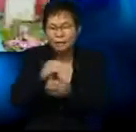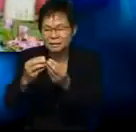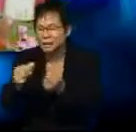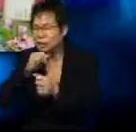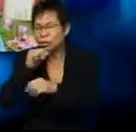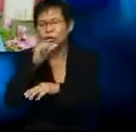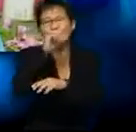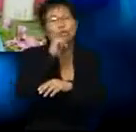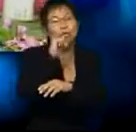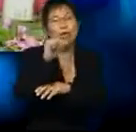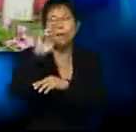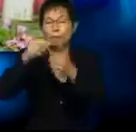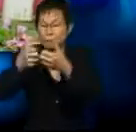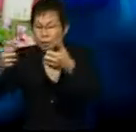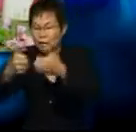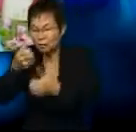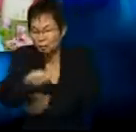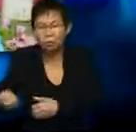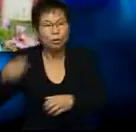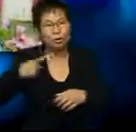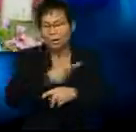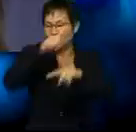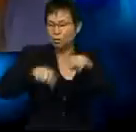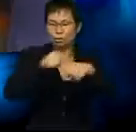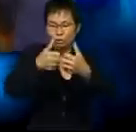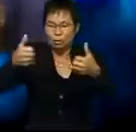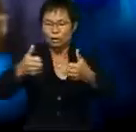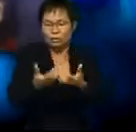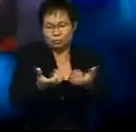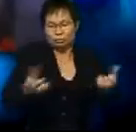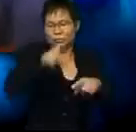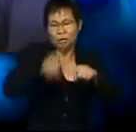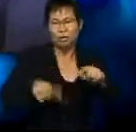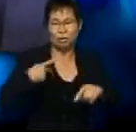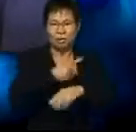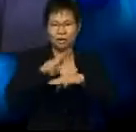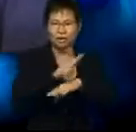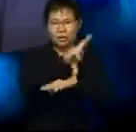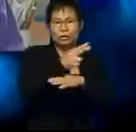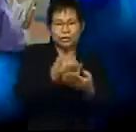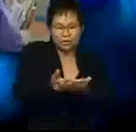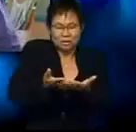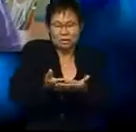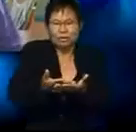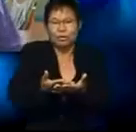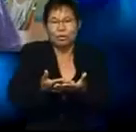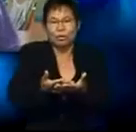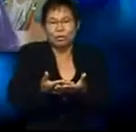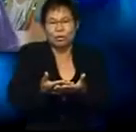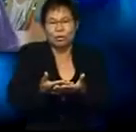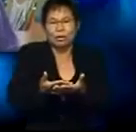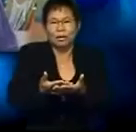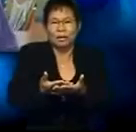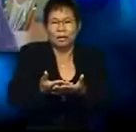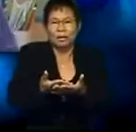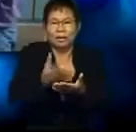We cannot use a magnet to separate them. We can use a sieve to separate the wood chip and